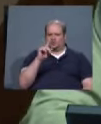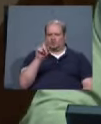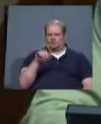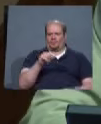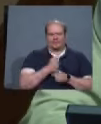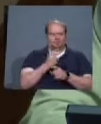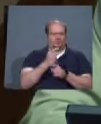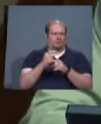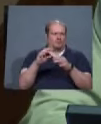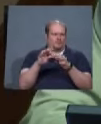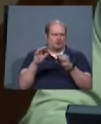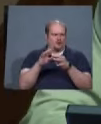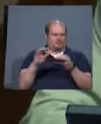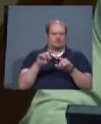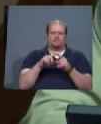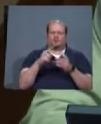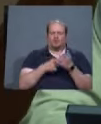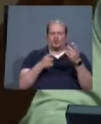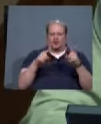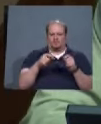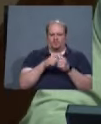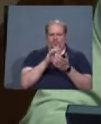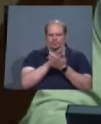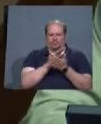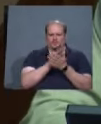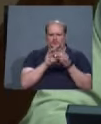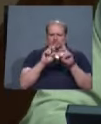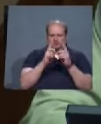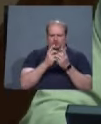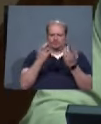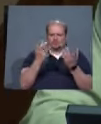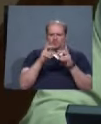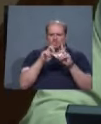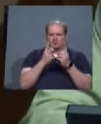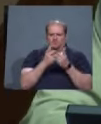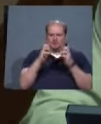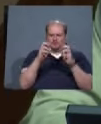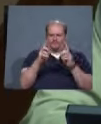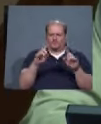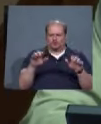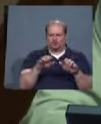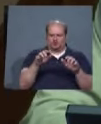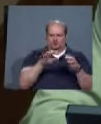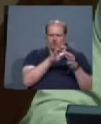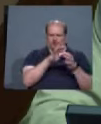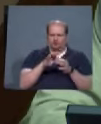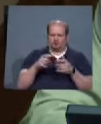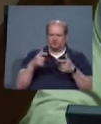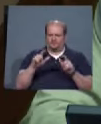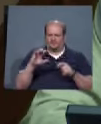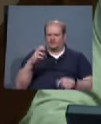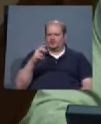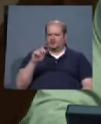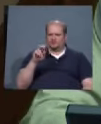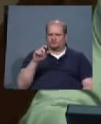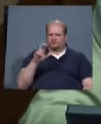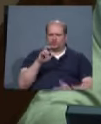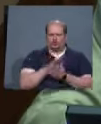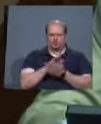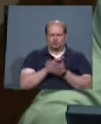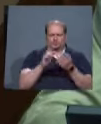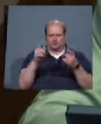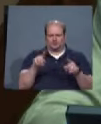comment. But what has happened to the school districts or what the Department of Education does in terms of allowing charter schools to